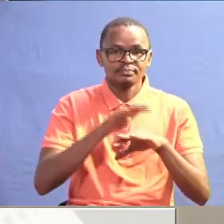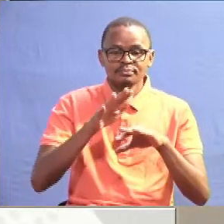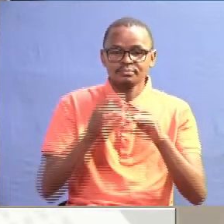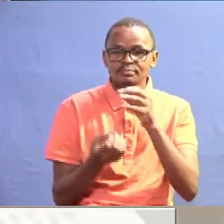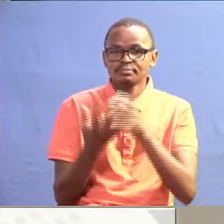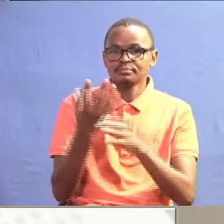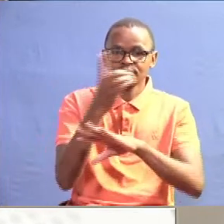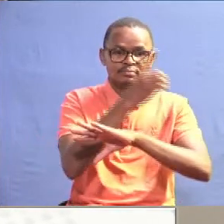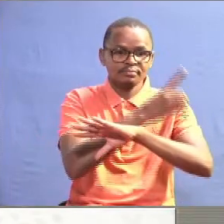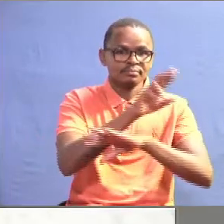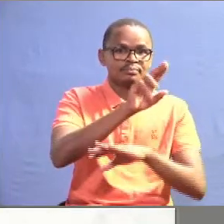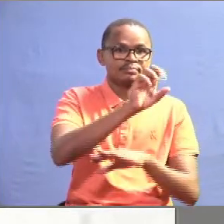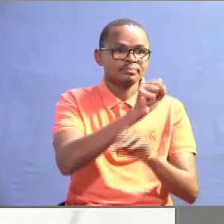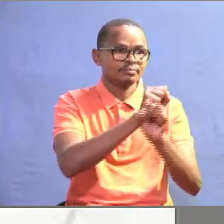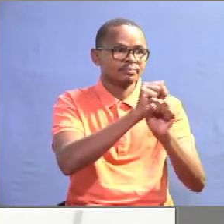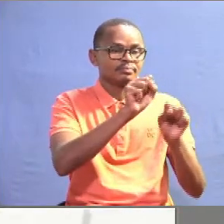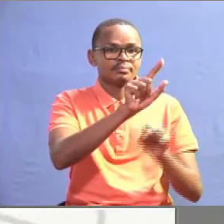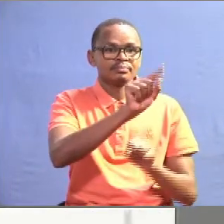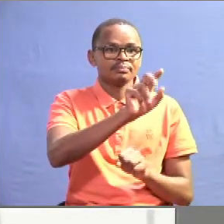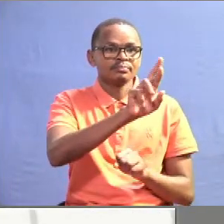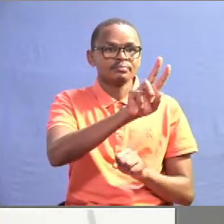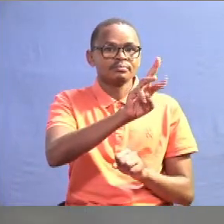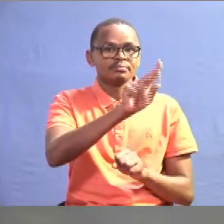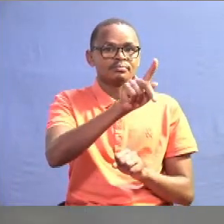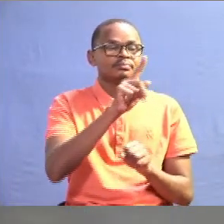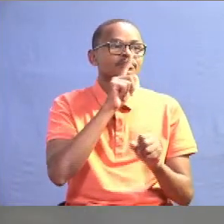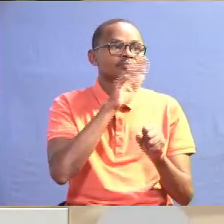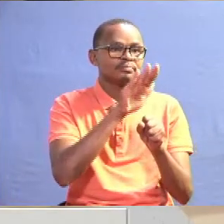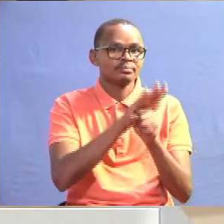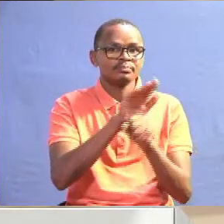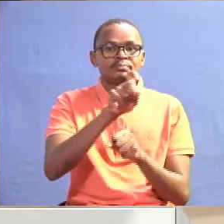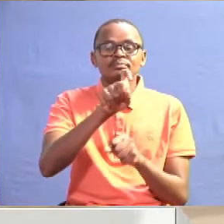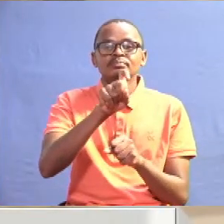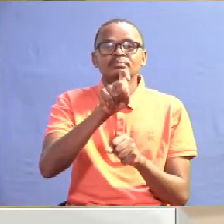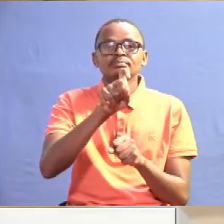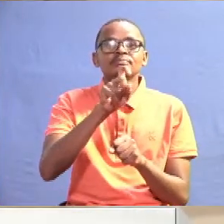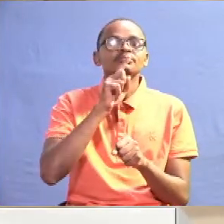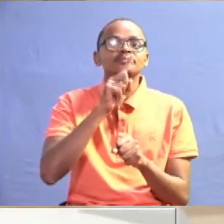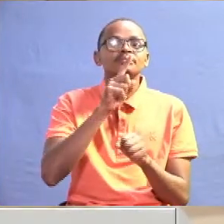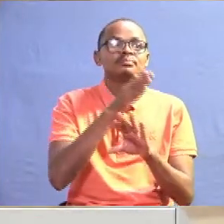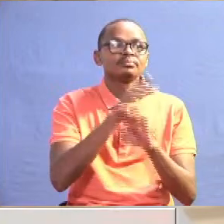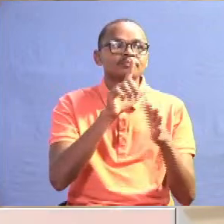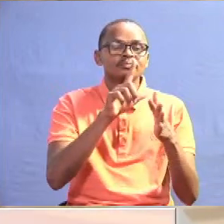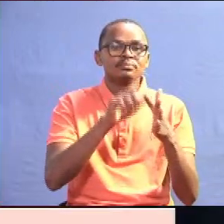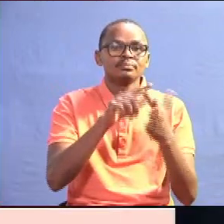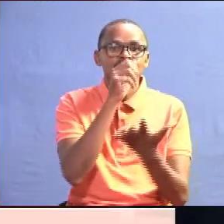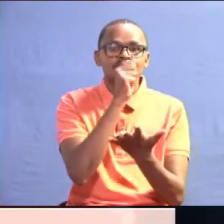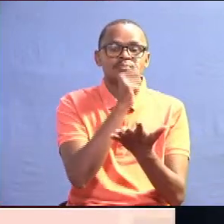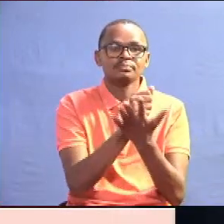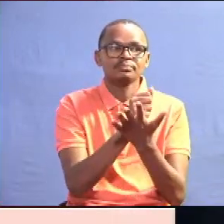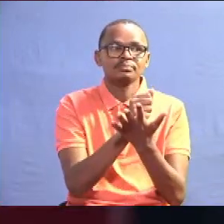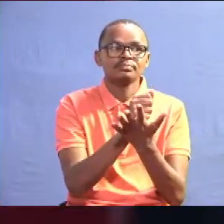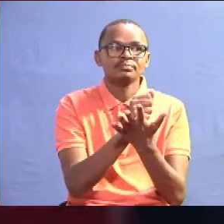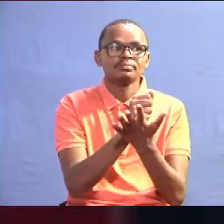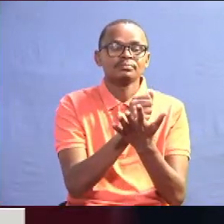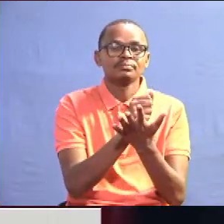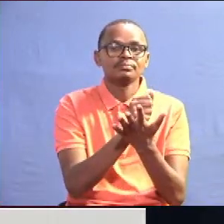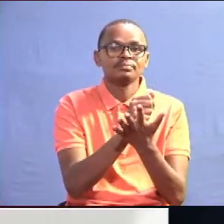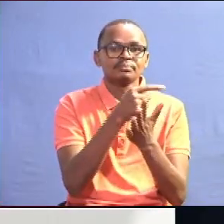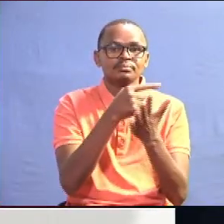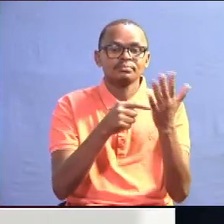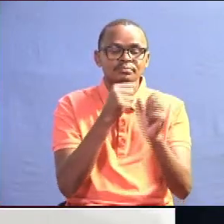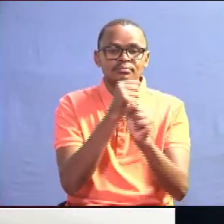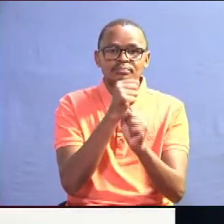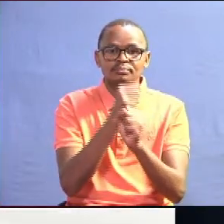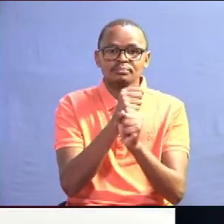inauguration day, U.S. President Donald Trump vowed to sign executive orders immediately he gets into office. I'm going to do. We